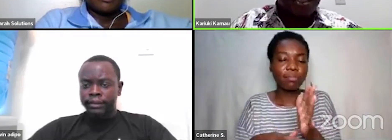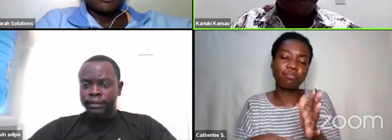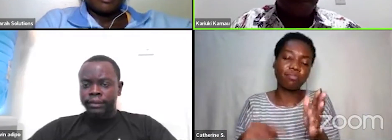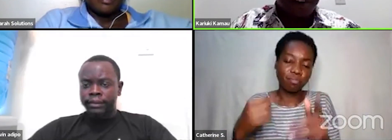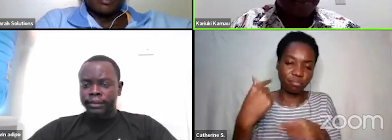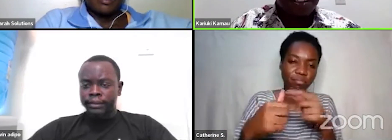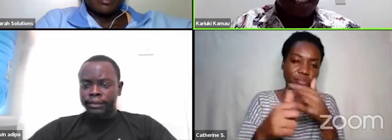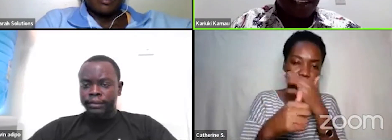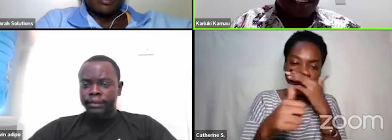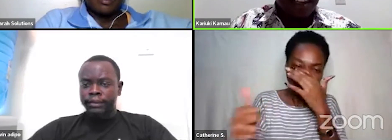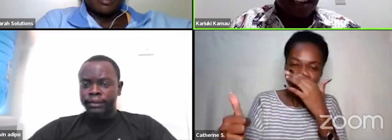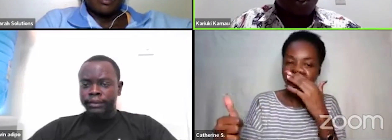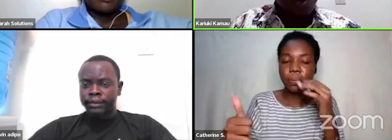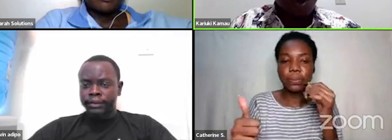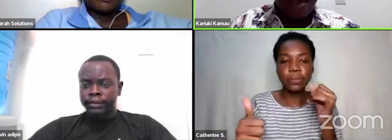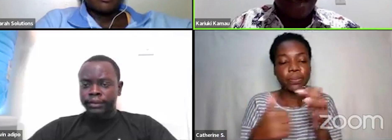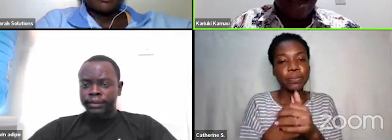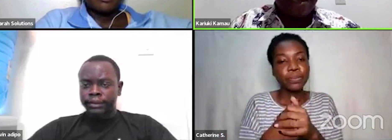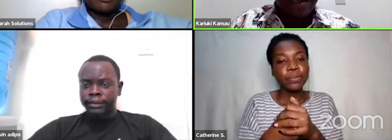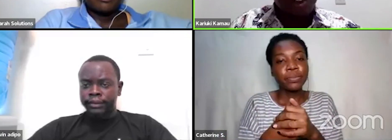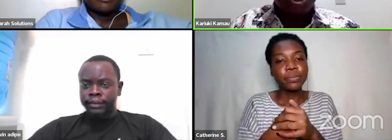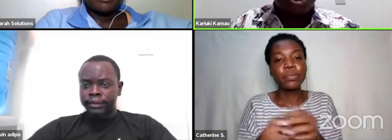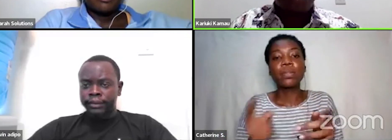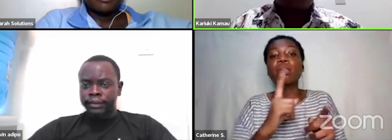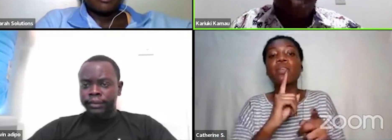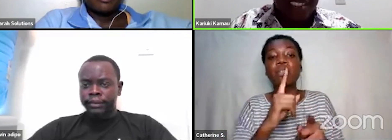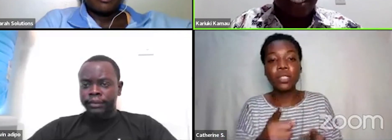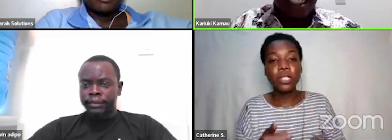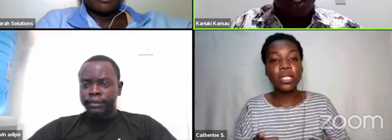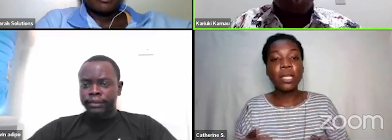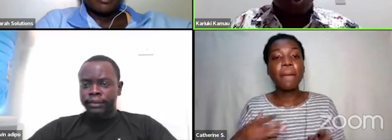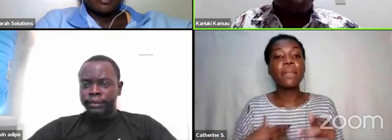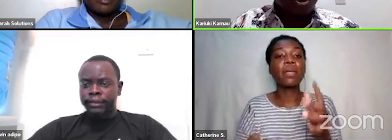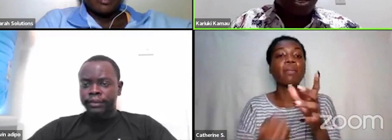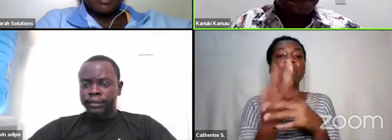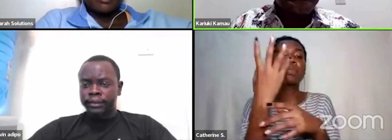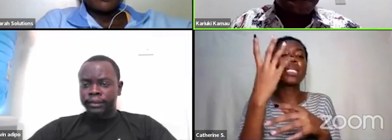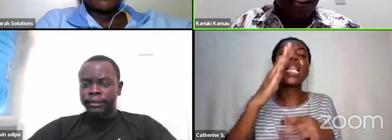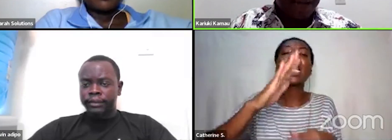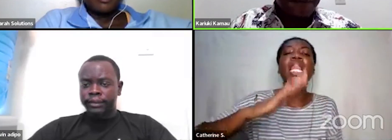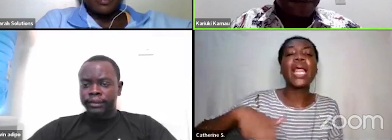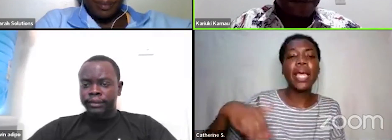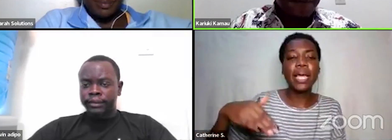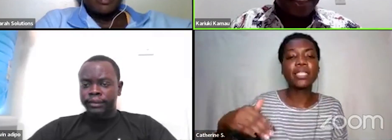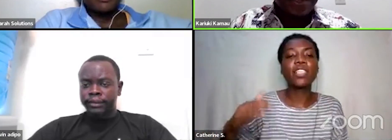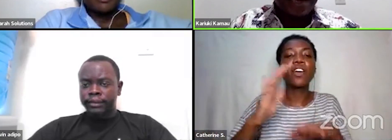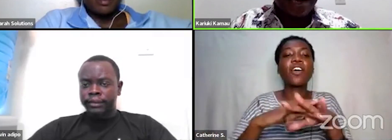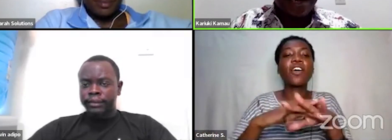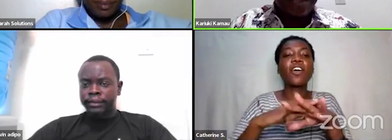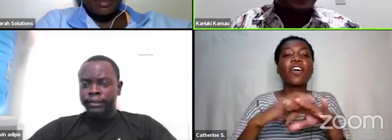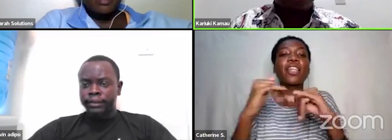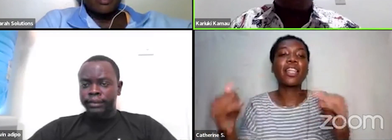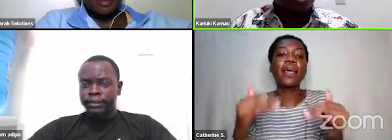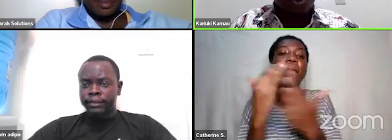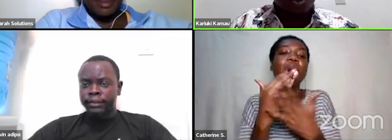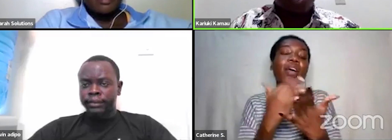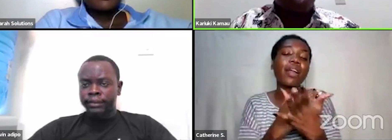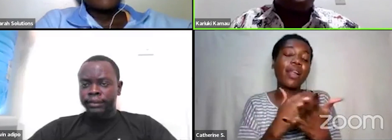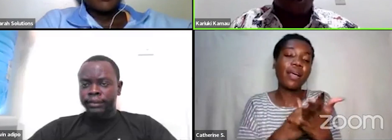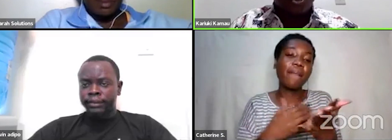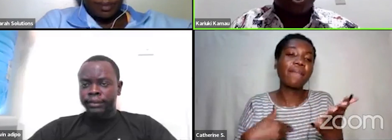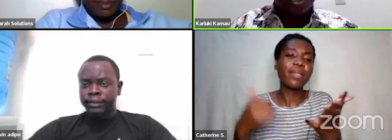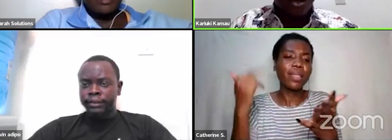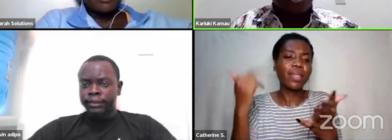busier with the same programs. So I launched too late to go to online program. I think I didn't know what to do